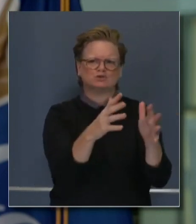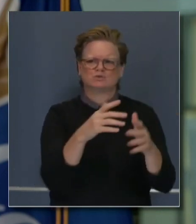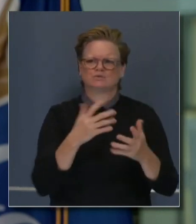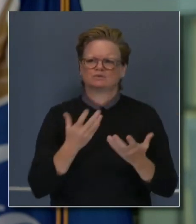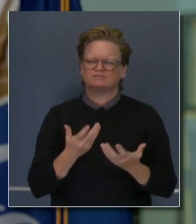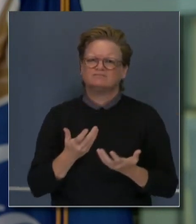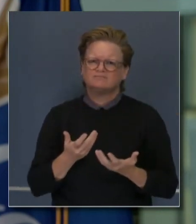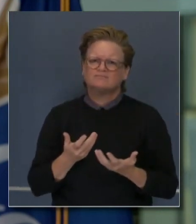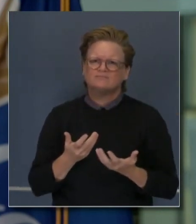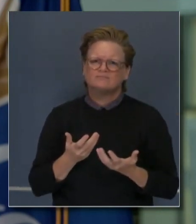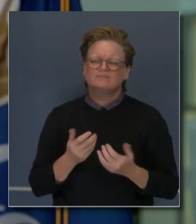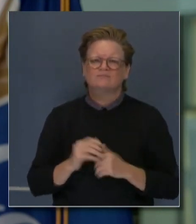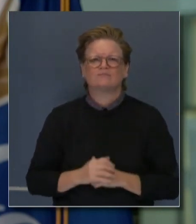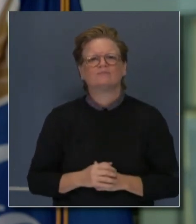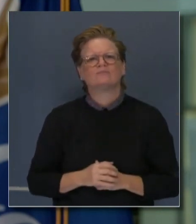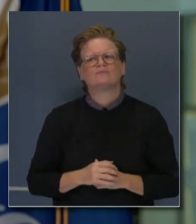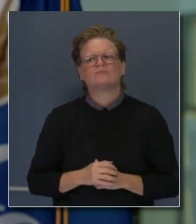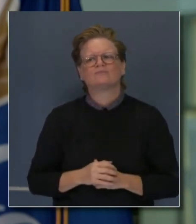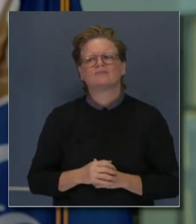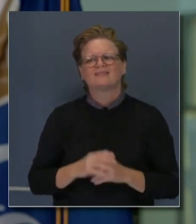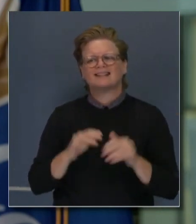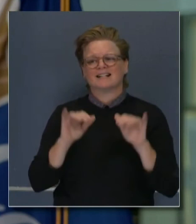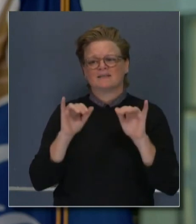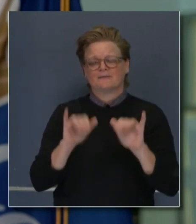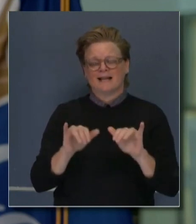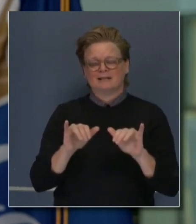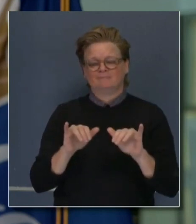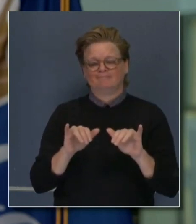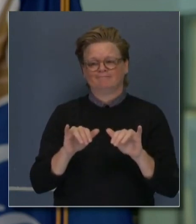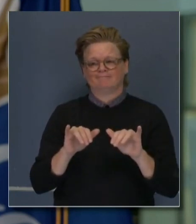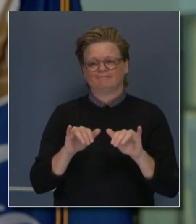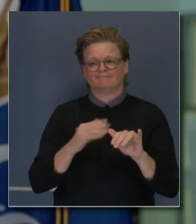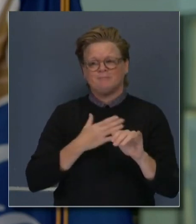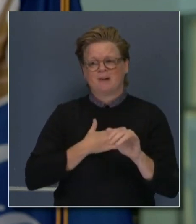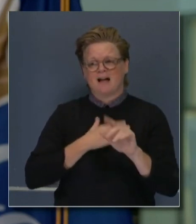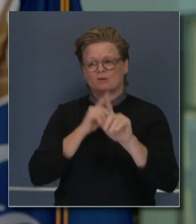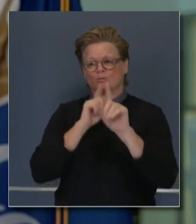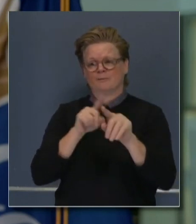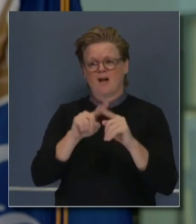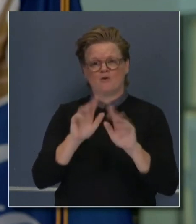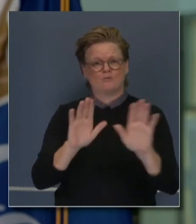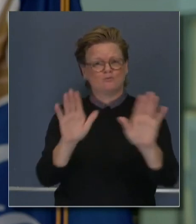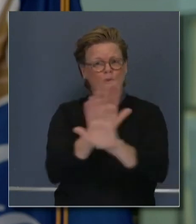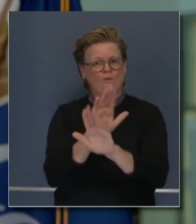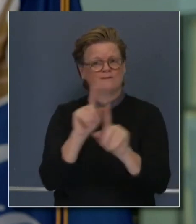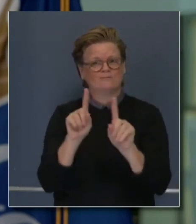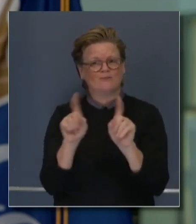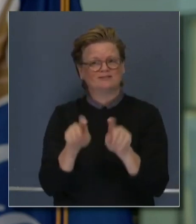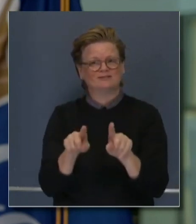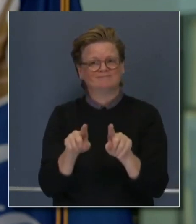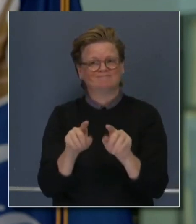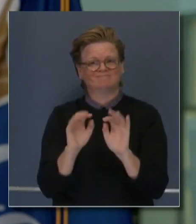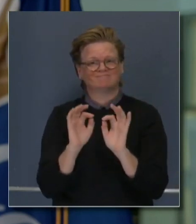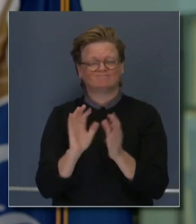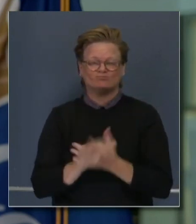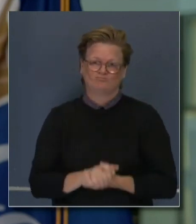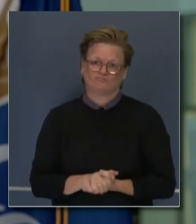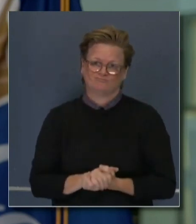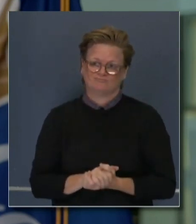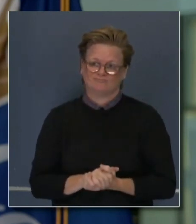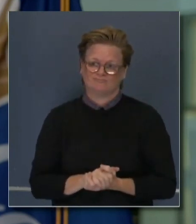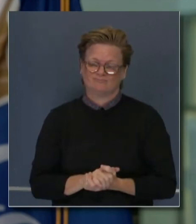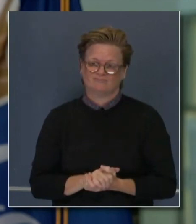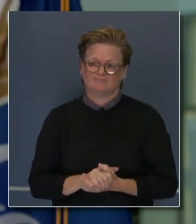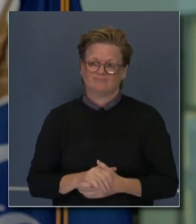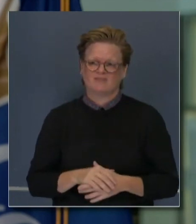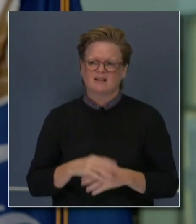that's broadly my response to your question, not specifically because I don't have the benefit of the